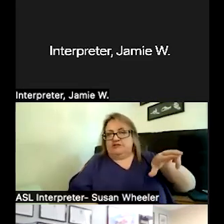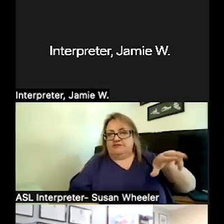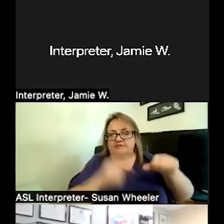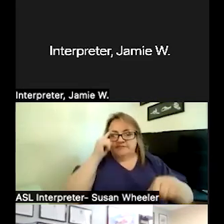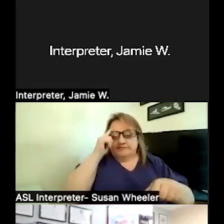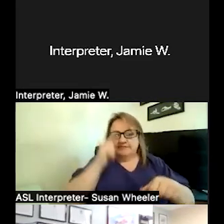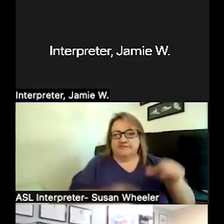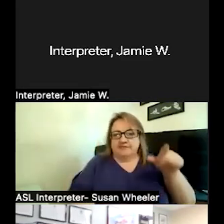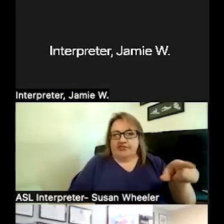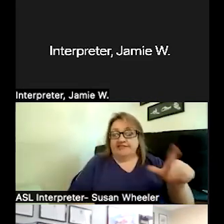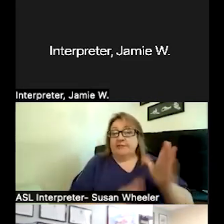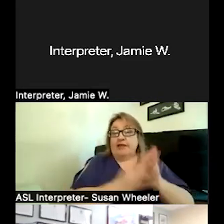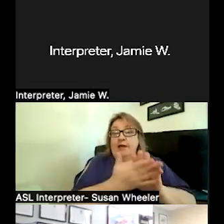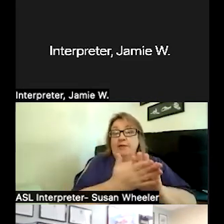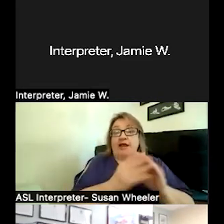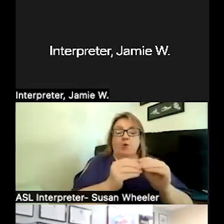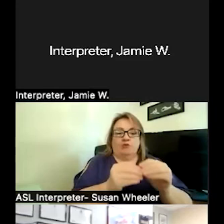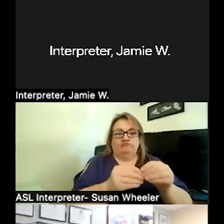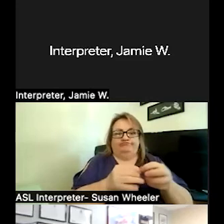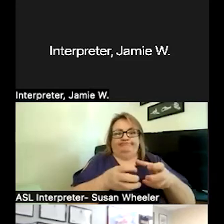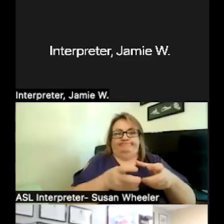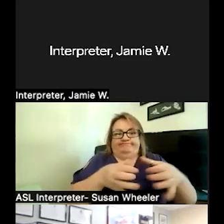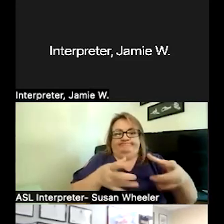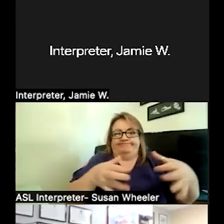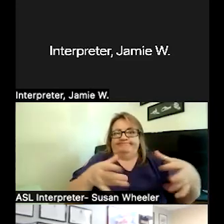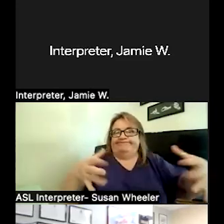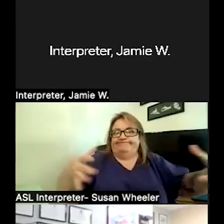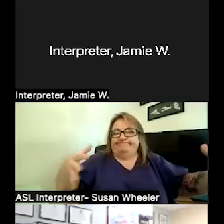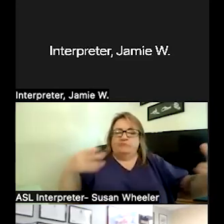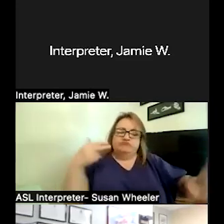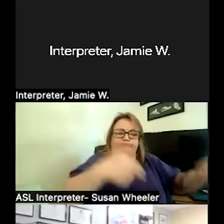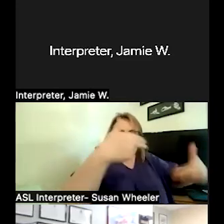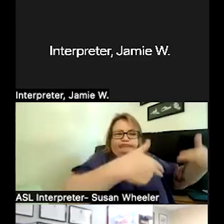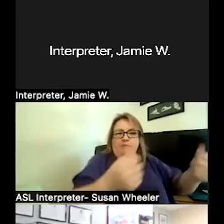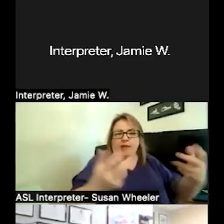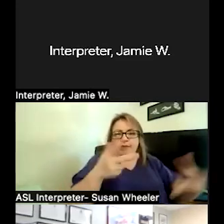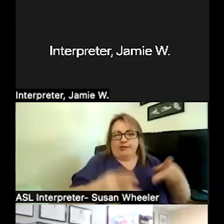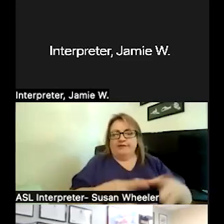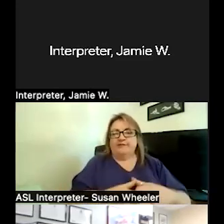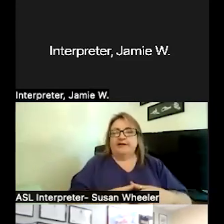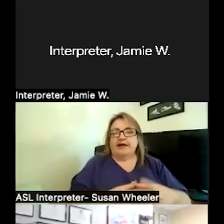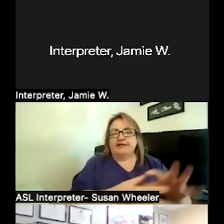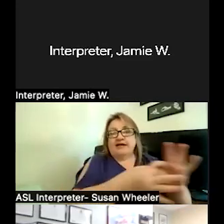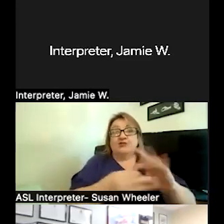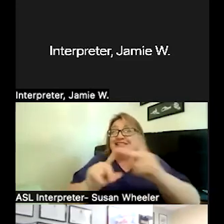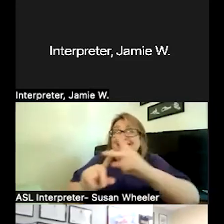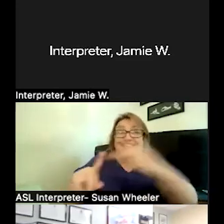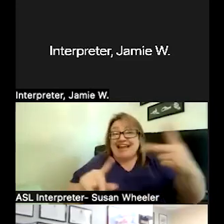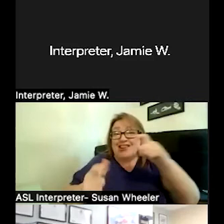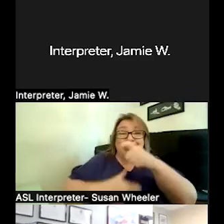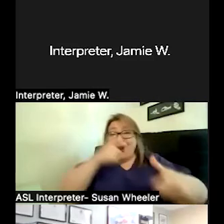And that's becoming a very large growing area. It's tied for the second largest in